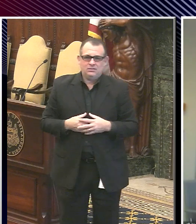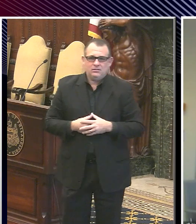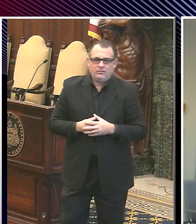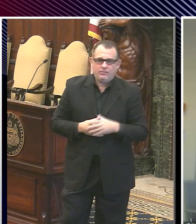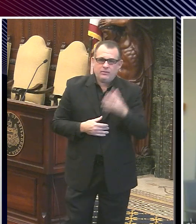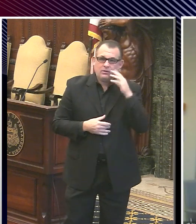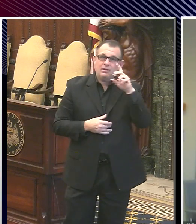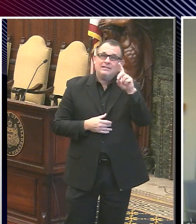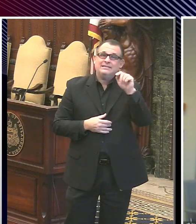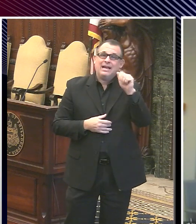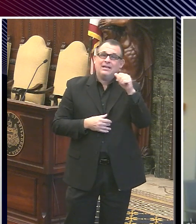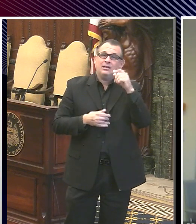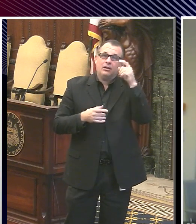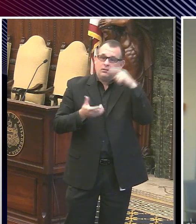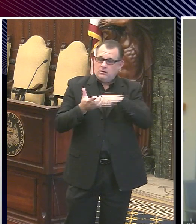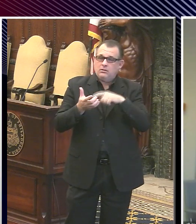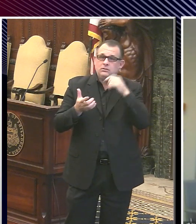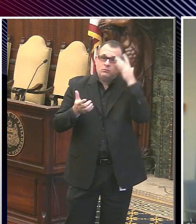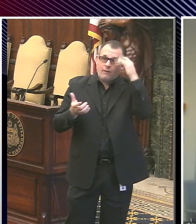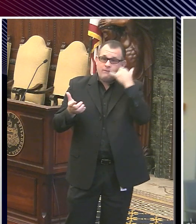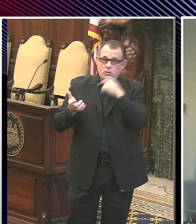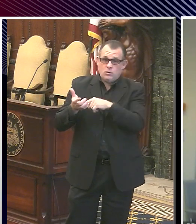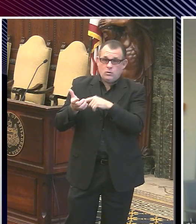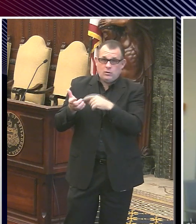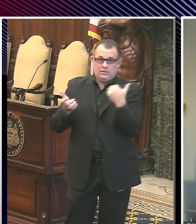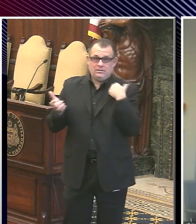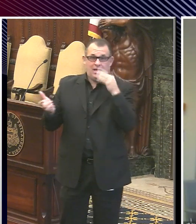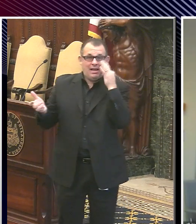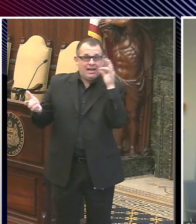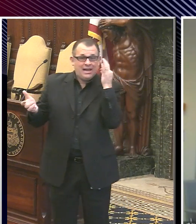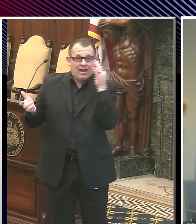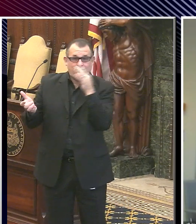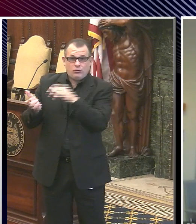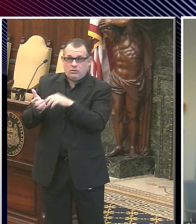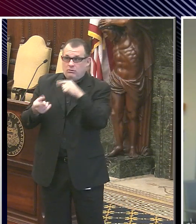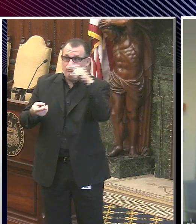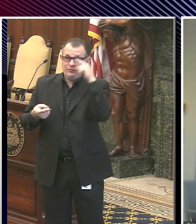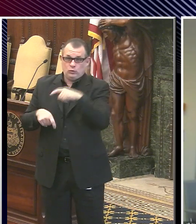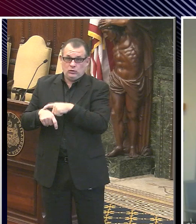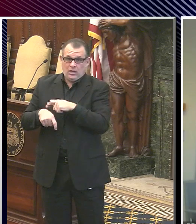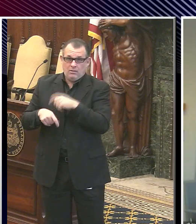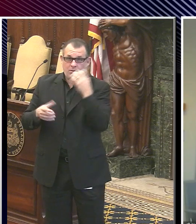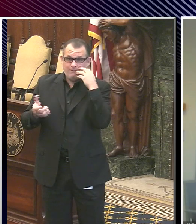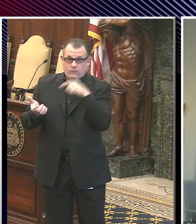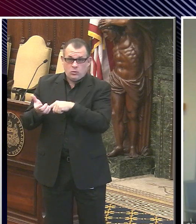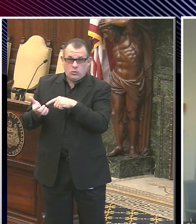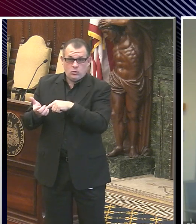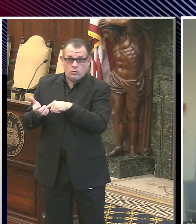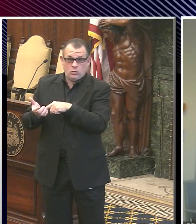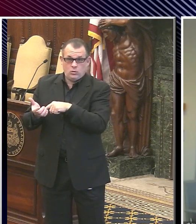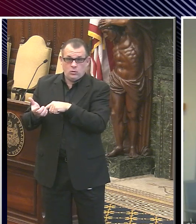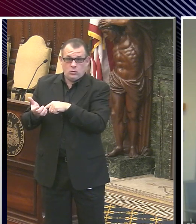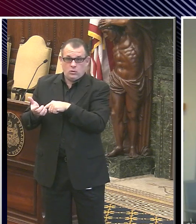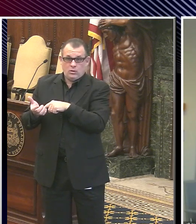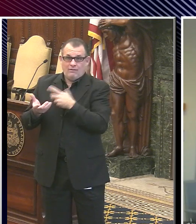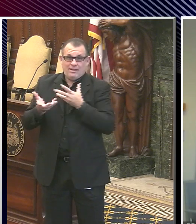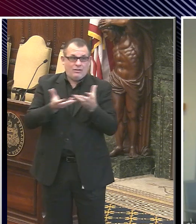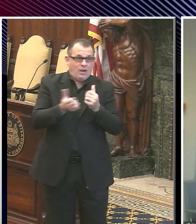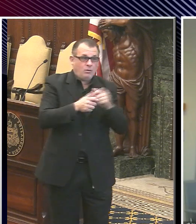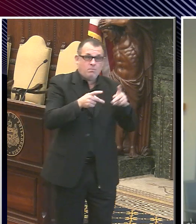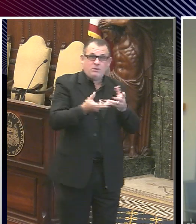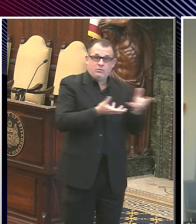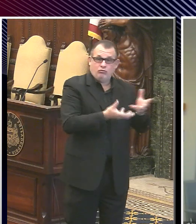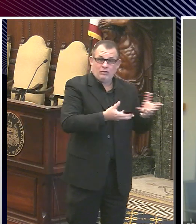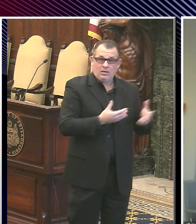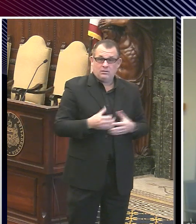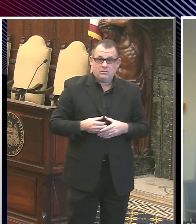early April, when we had the shutdown, people greatly reduced the time that they spent out of home and interacting with other people. The epidemic subsided very